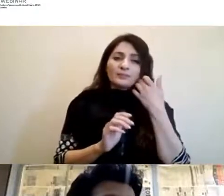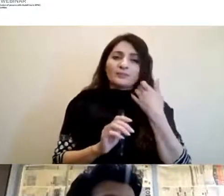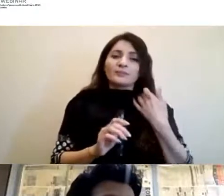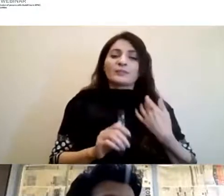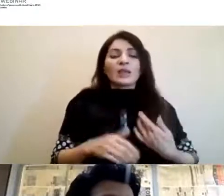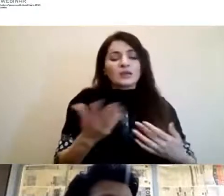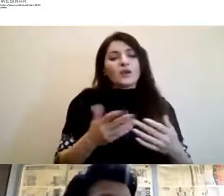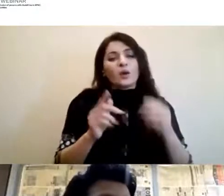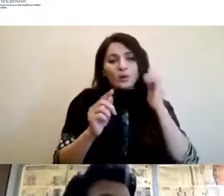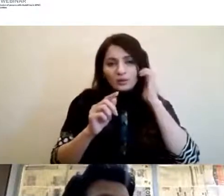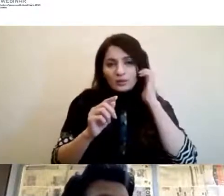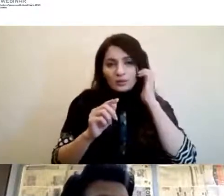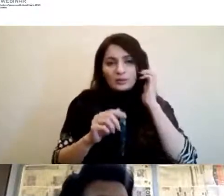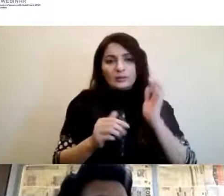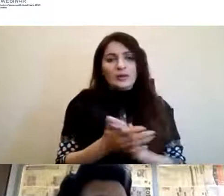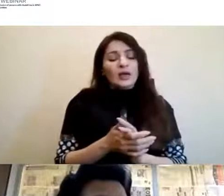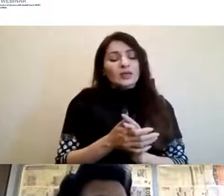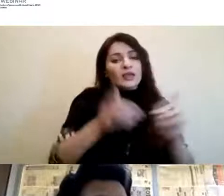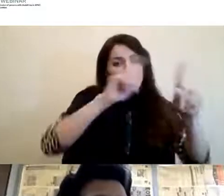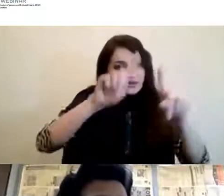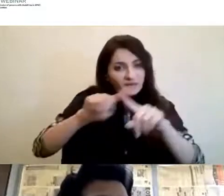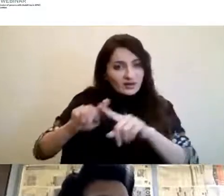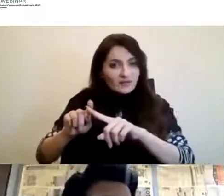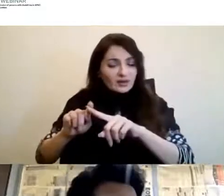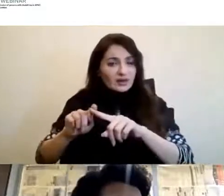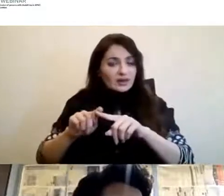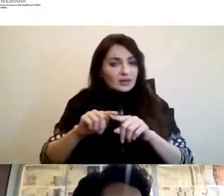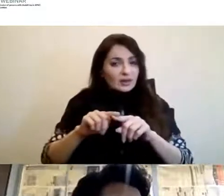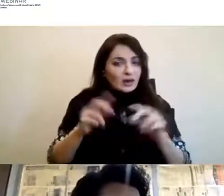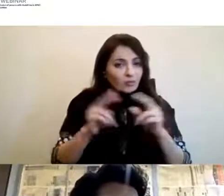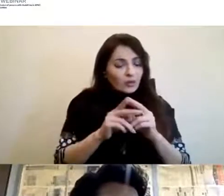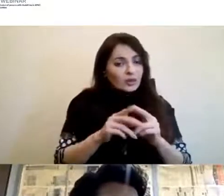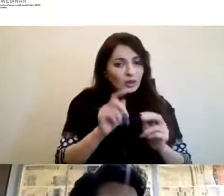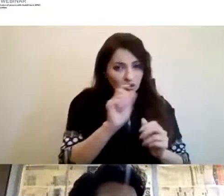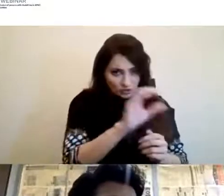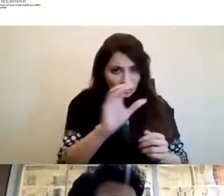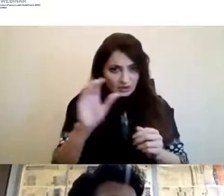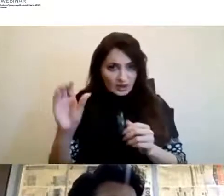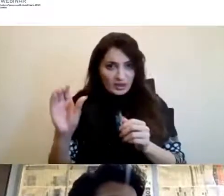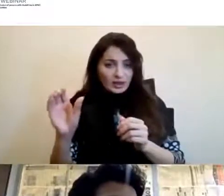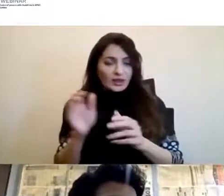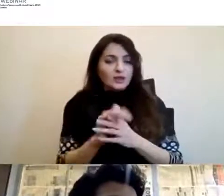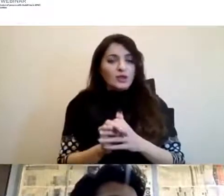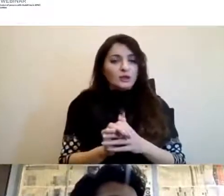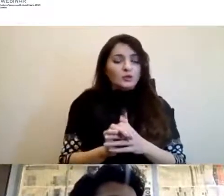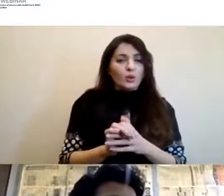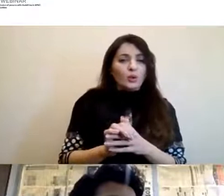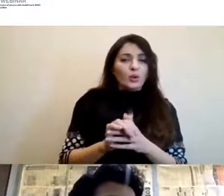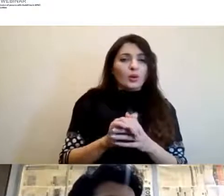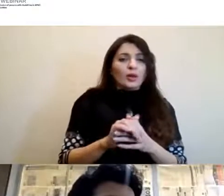different types of ways governments across the globe are addressing, that particular practical